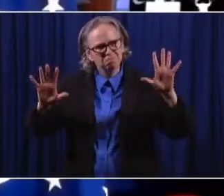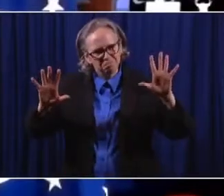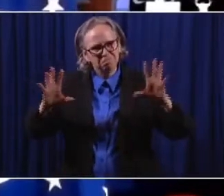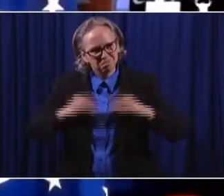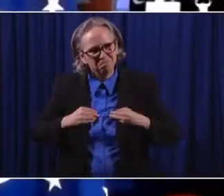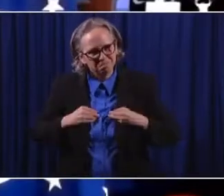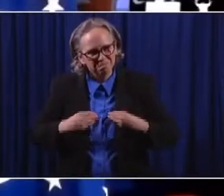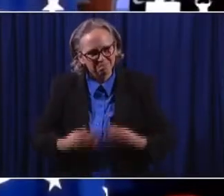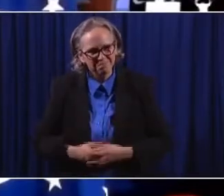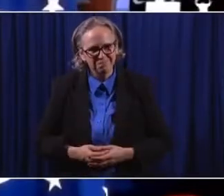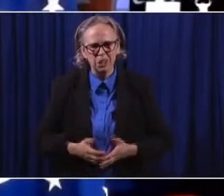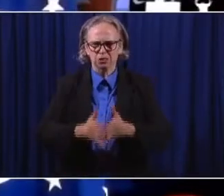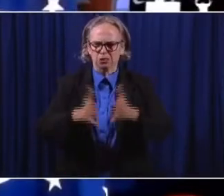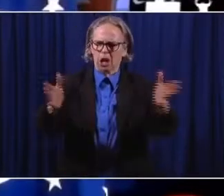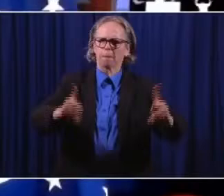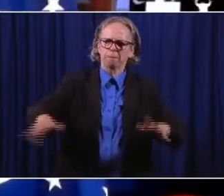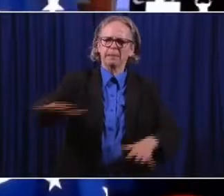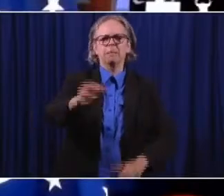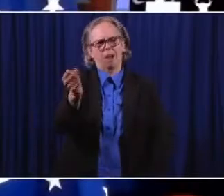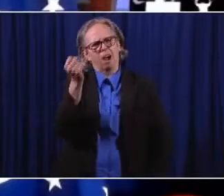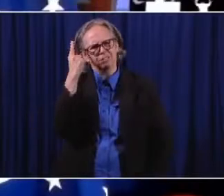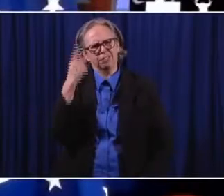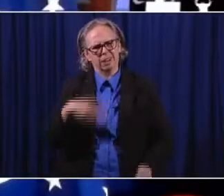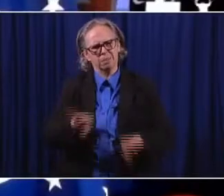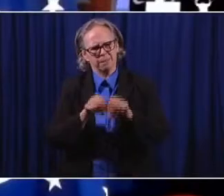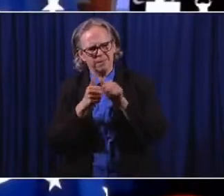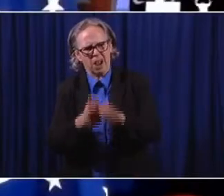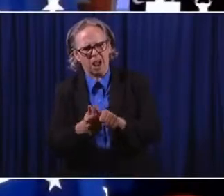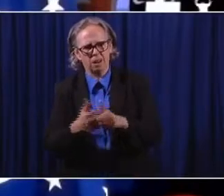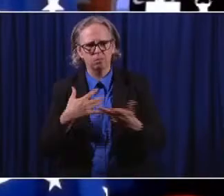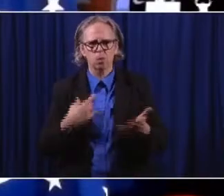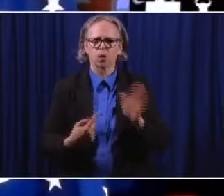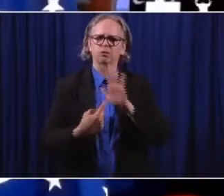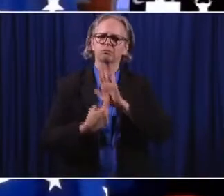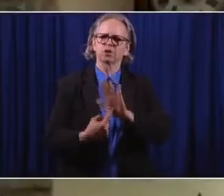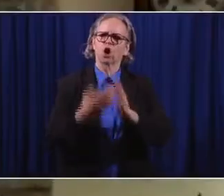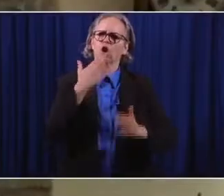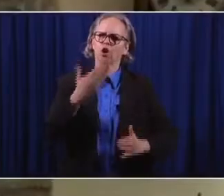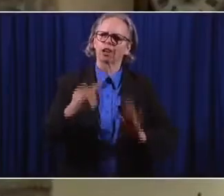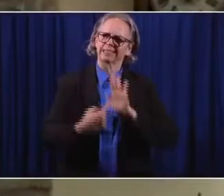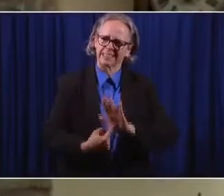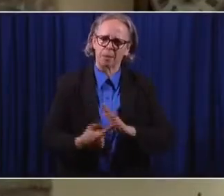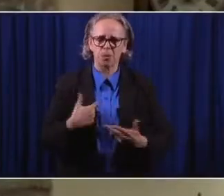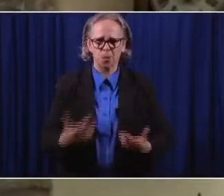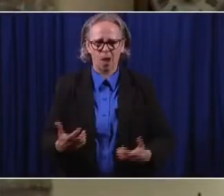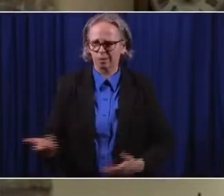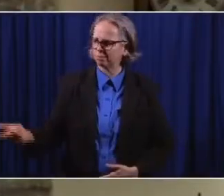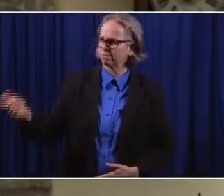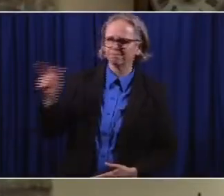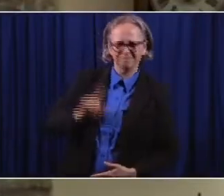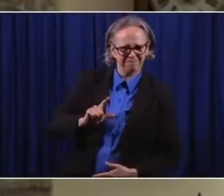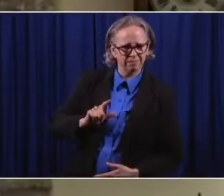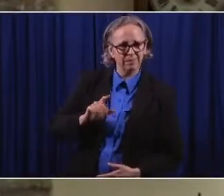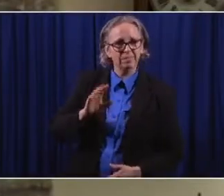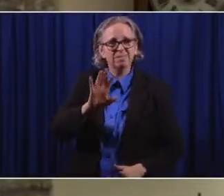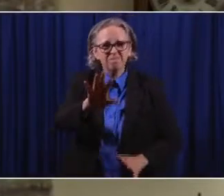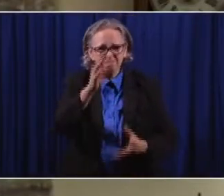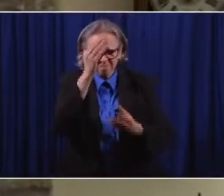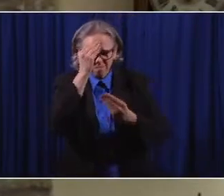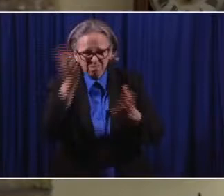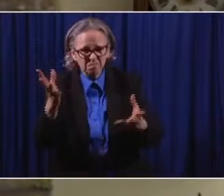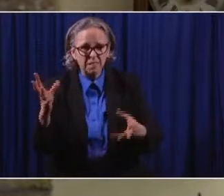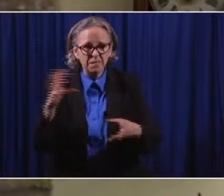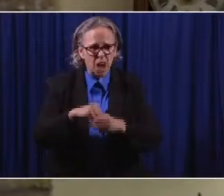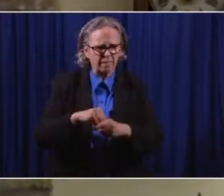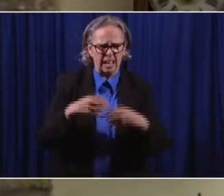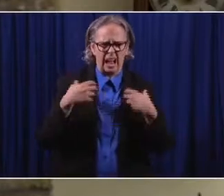And I tried to set a good example in what I did. I do a health call with a call